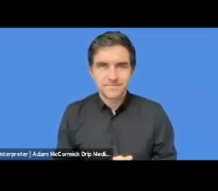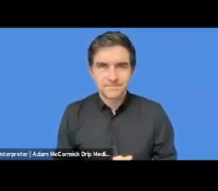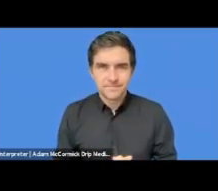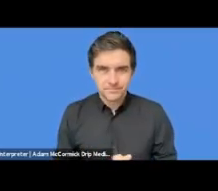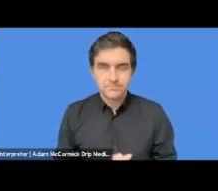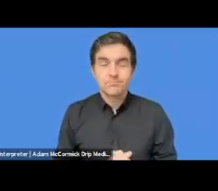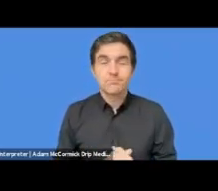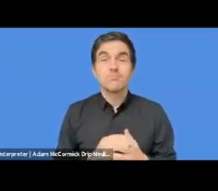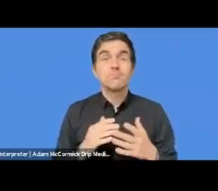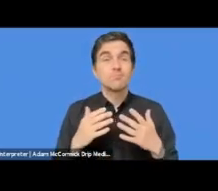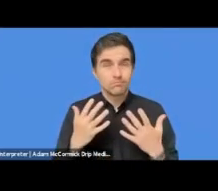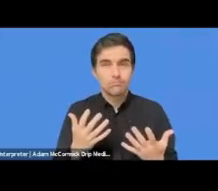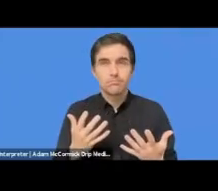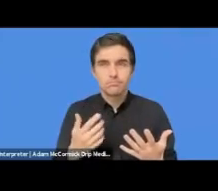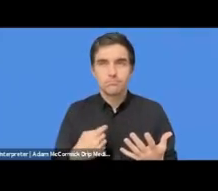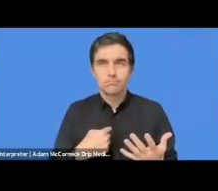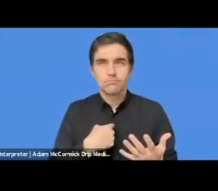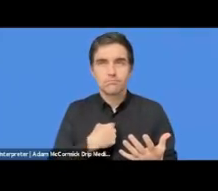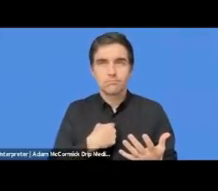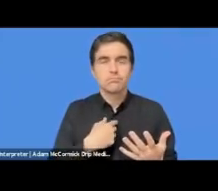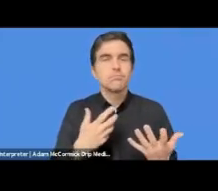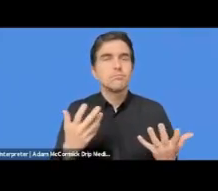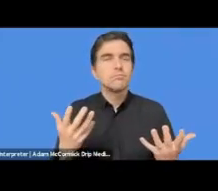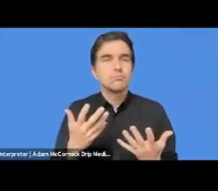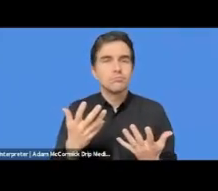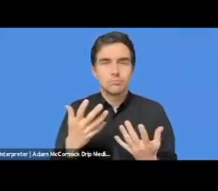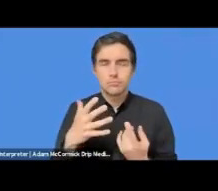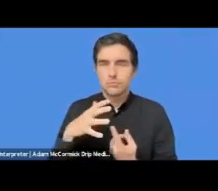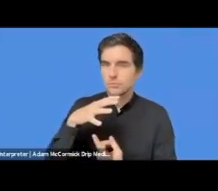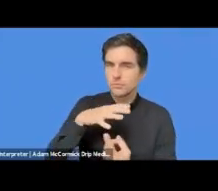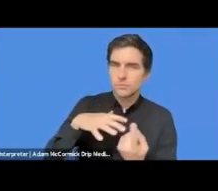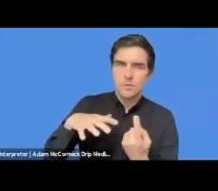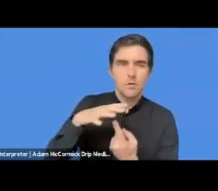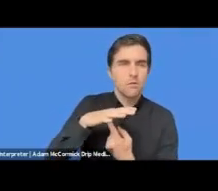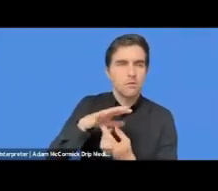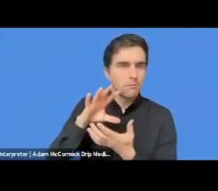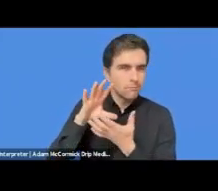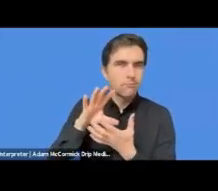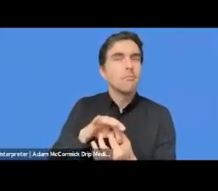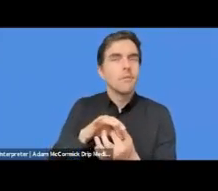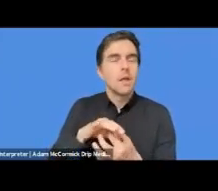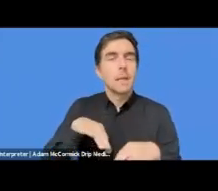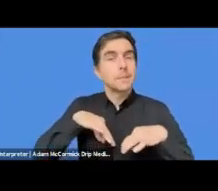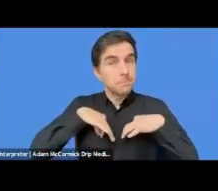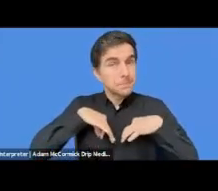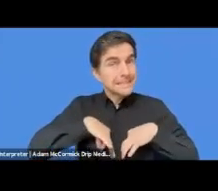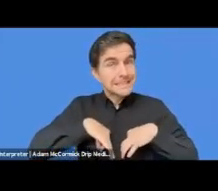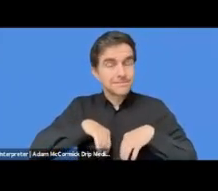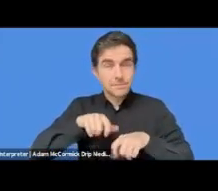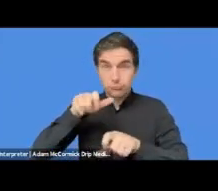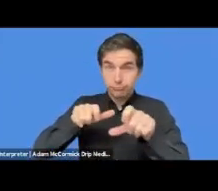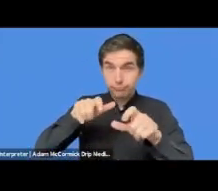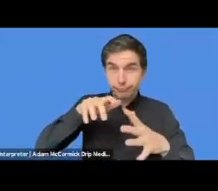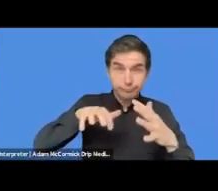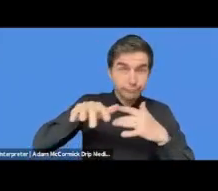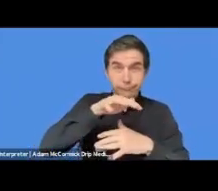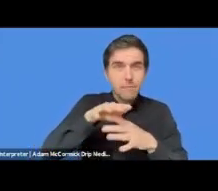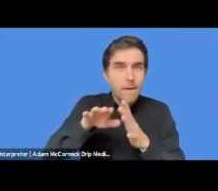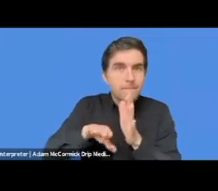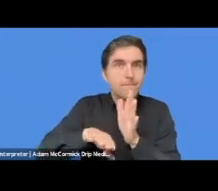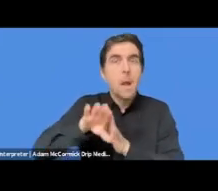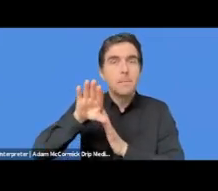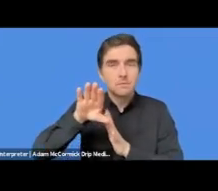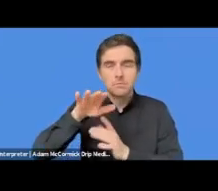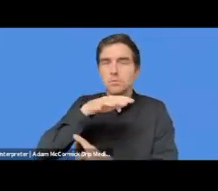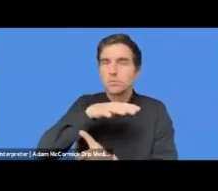So as I introduced, my name is Thebuho Kavubya, Social Welfare Officer under the Ministry of Community